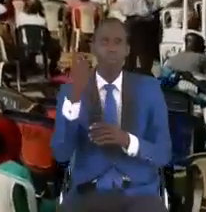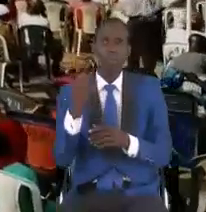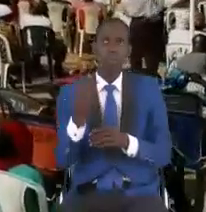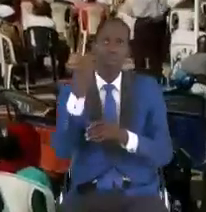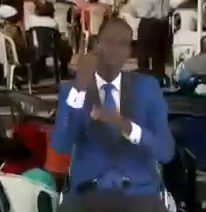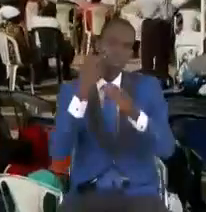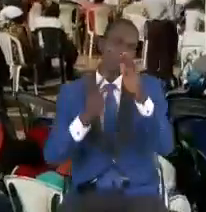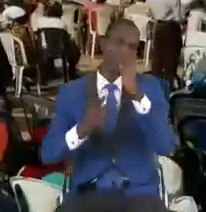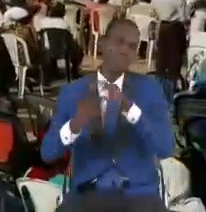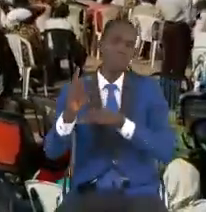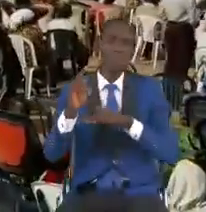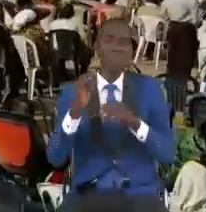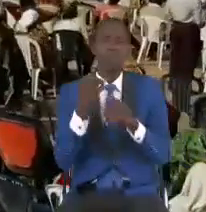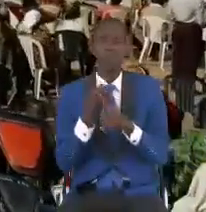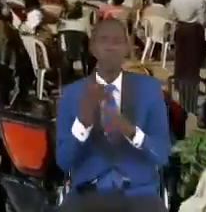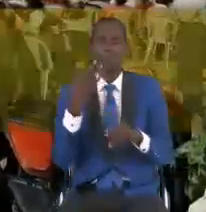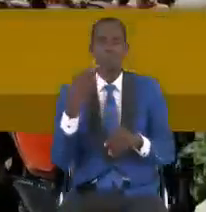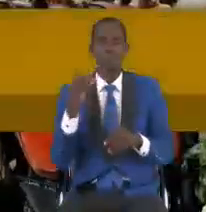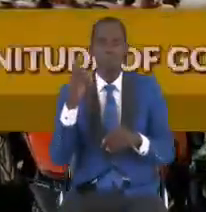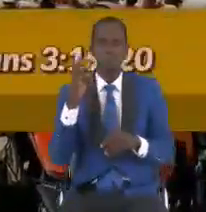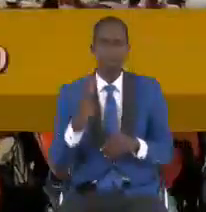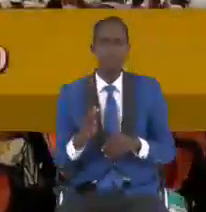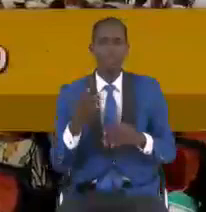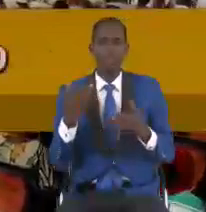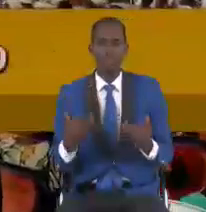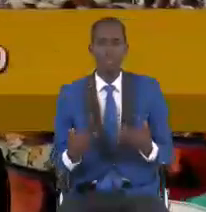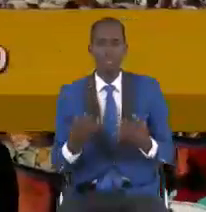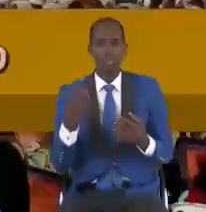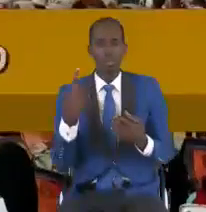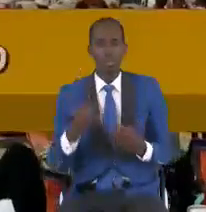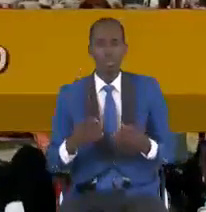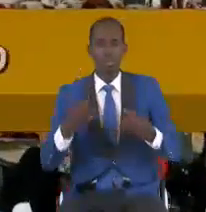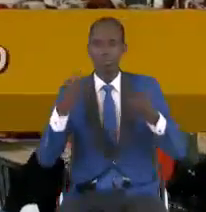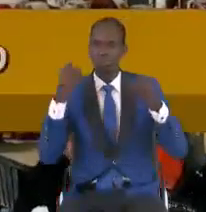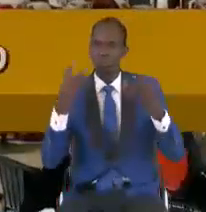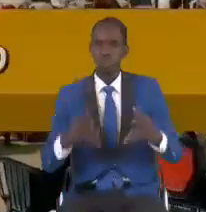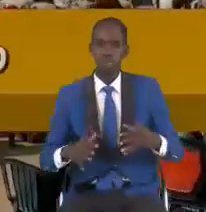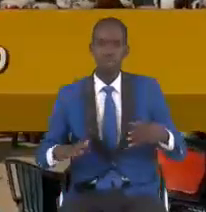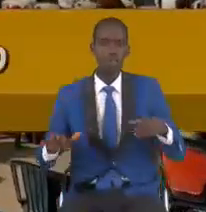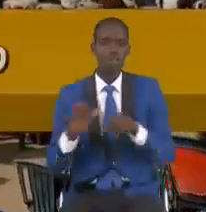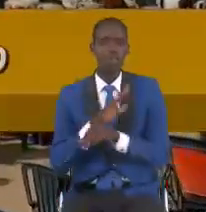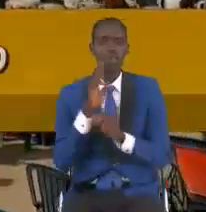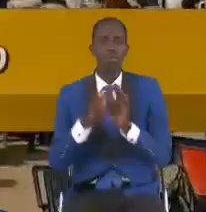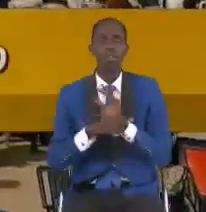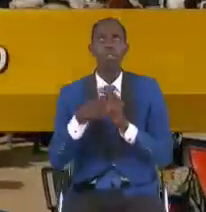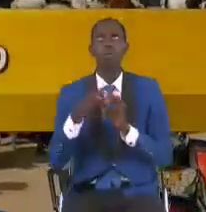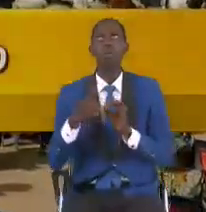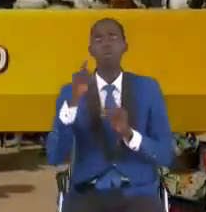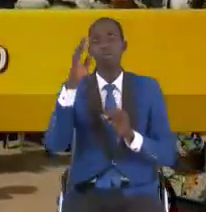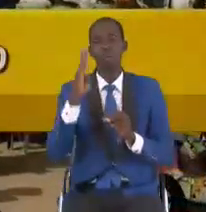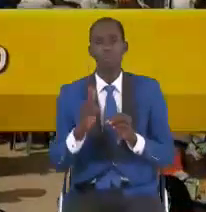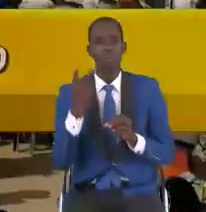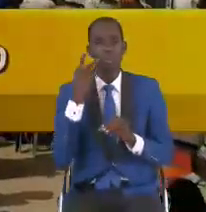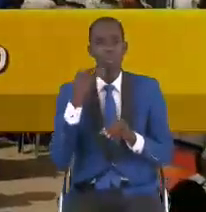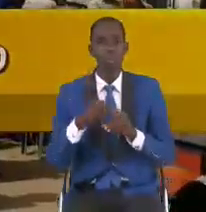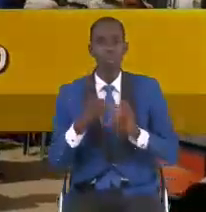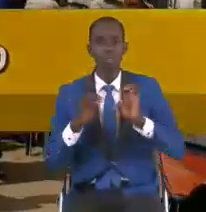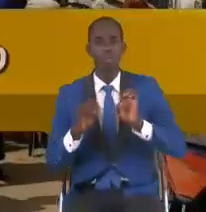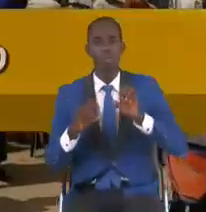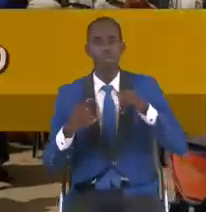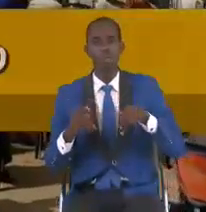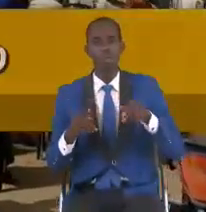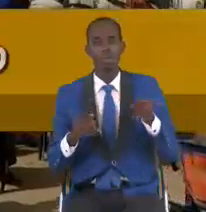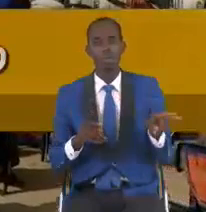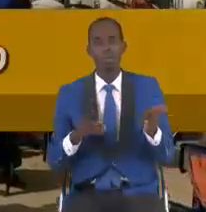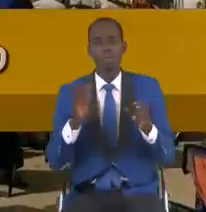now the plenitude of God, the fullness of God available for him. In Ephesians chapter 3, reading from